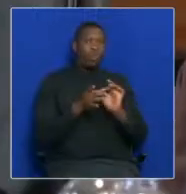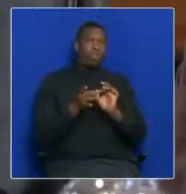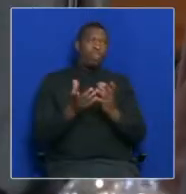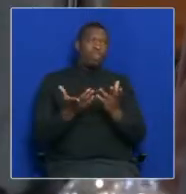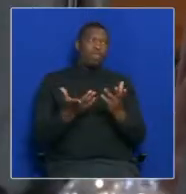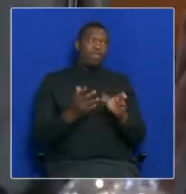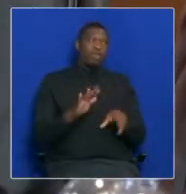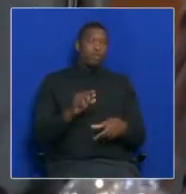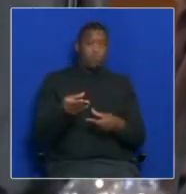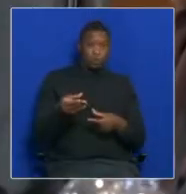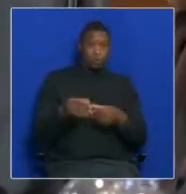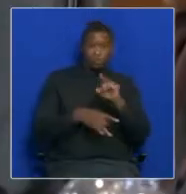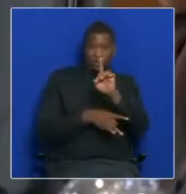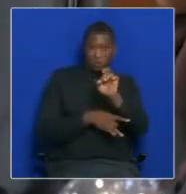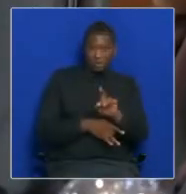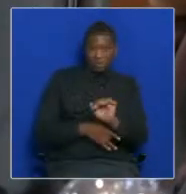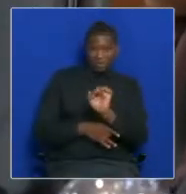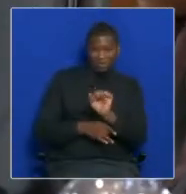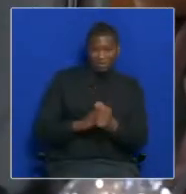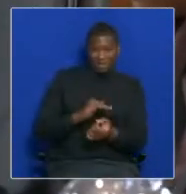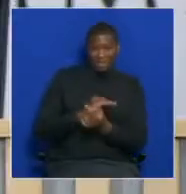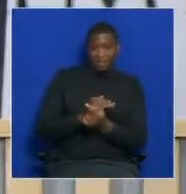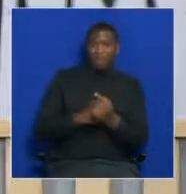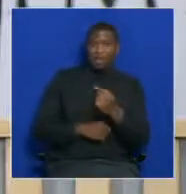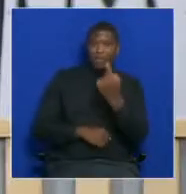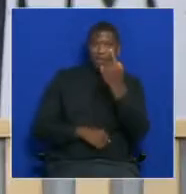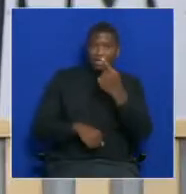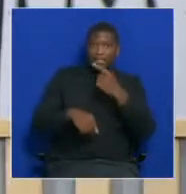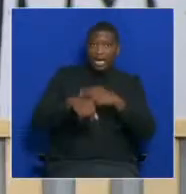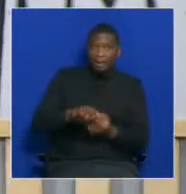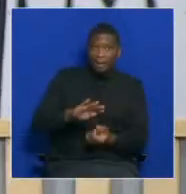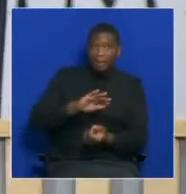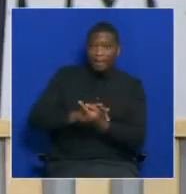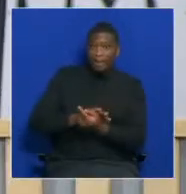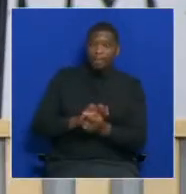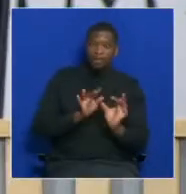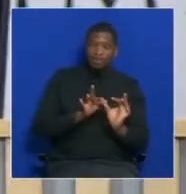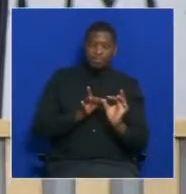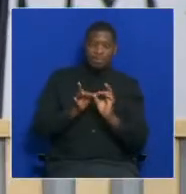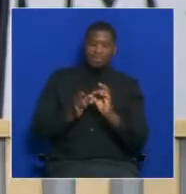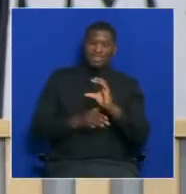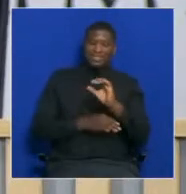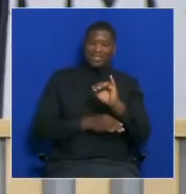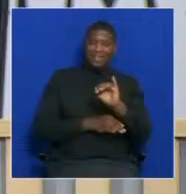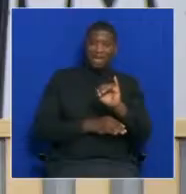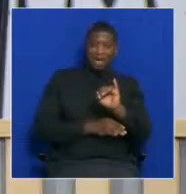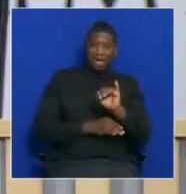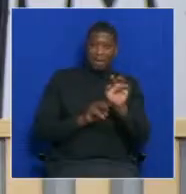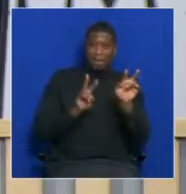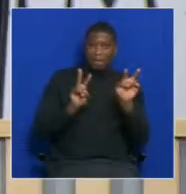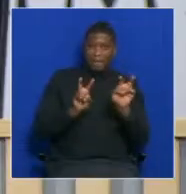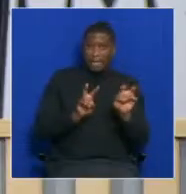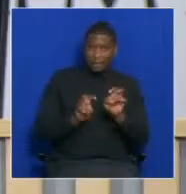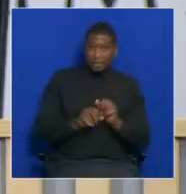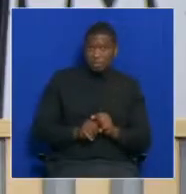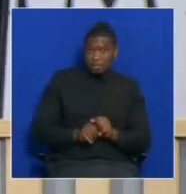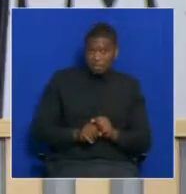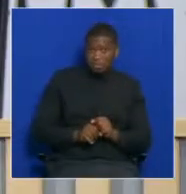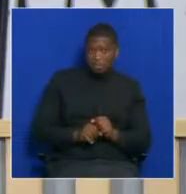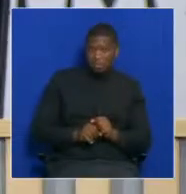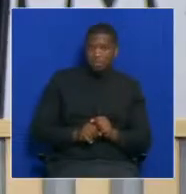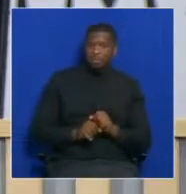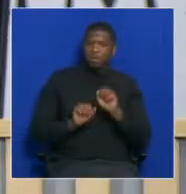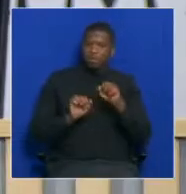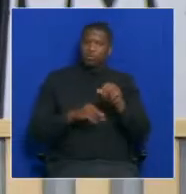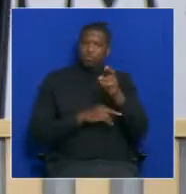have been the first time you learn of the CI matters? That is correct, Chair. The